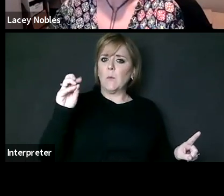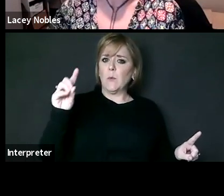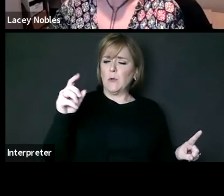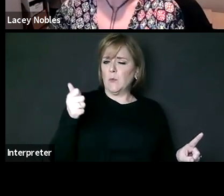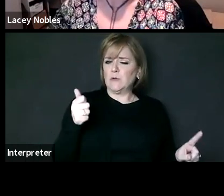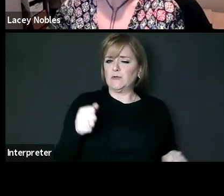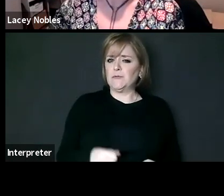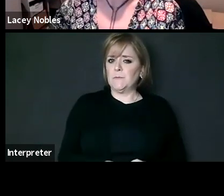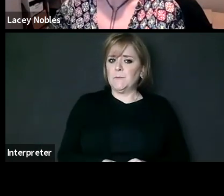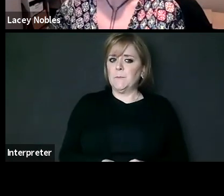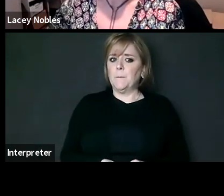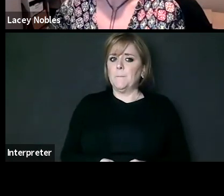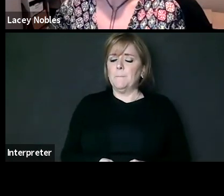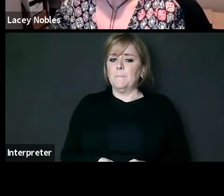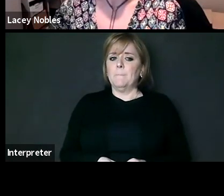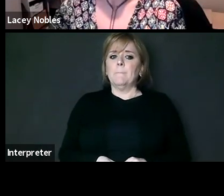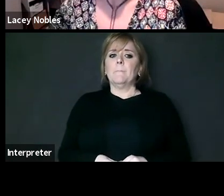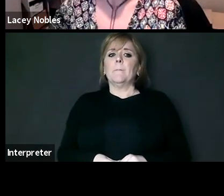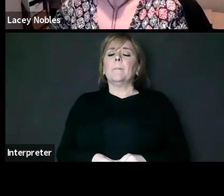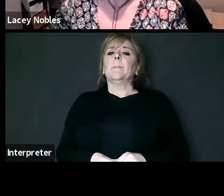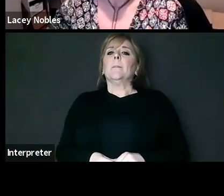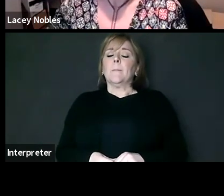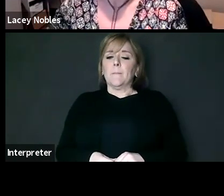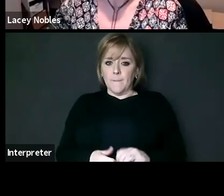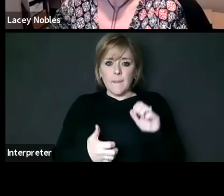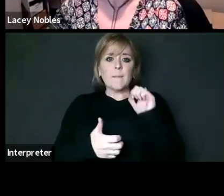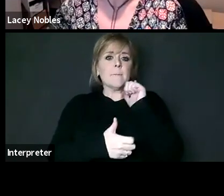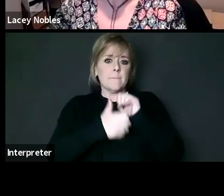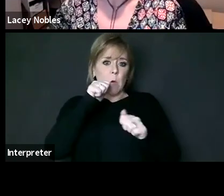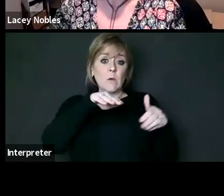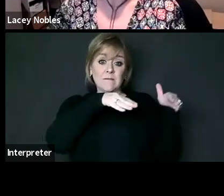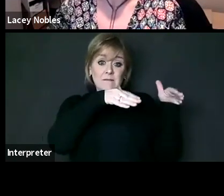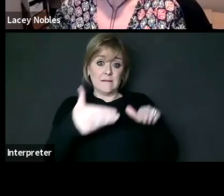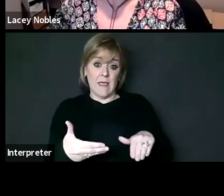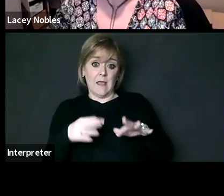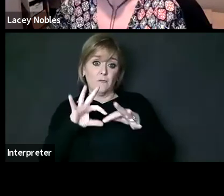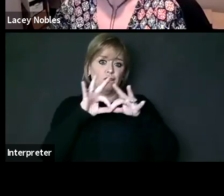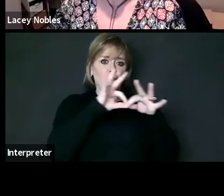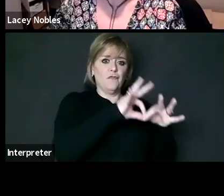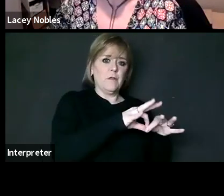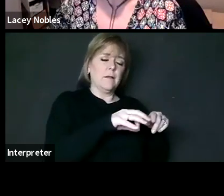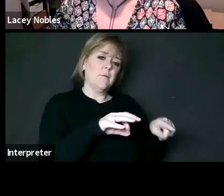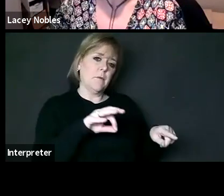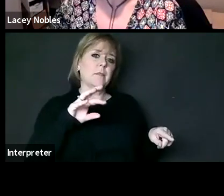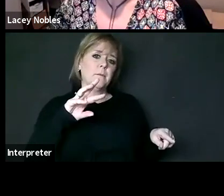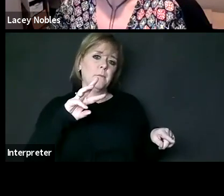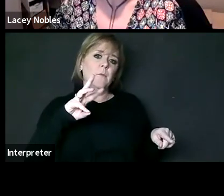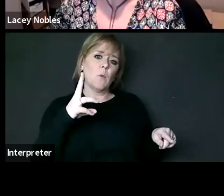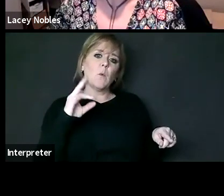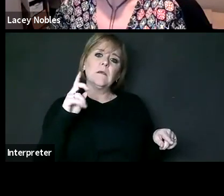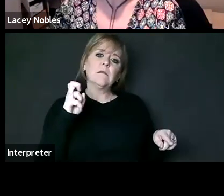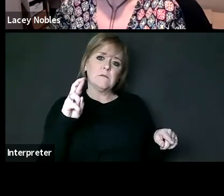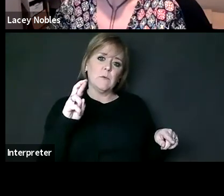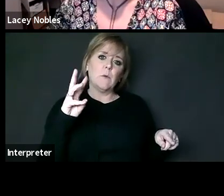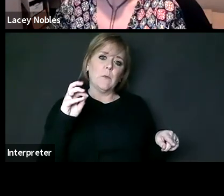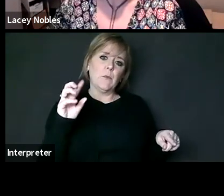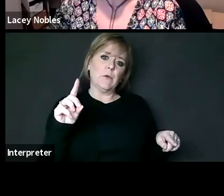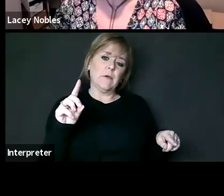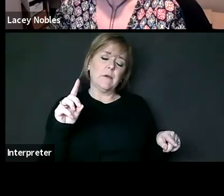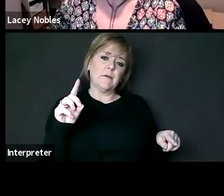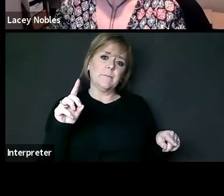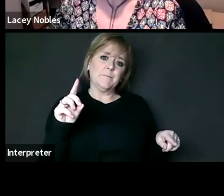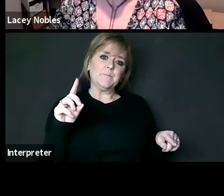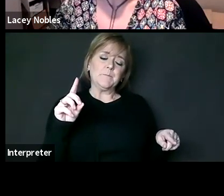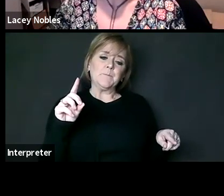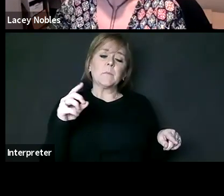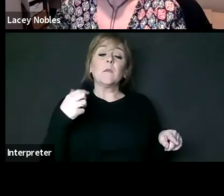right now? The majority of the deaths are associated with the Whisperwood facility.